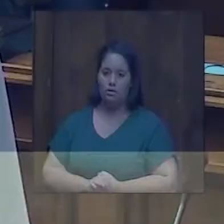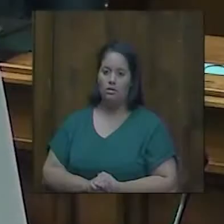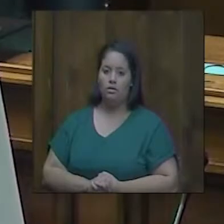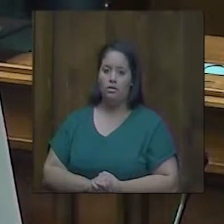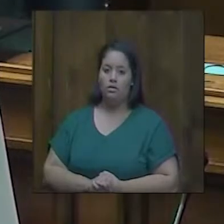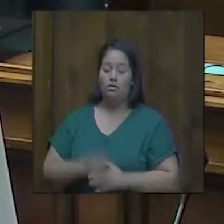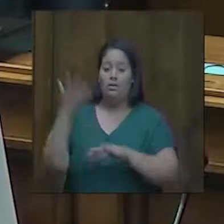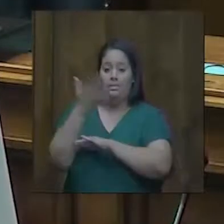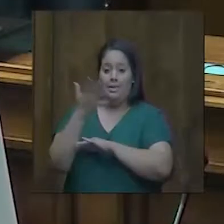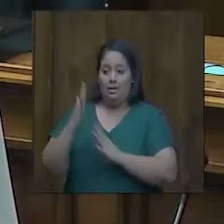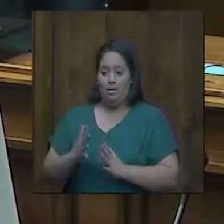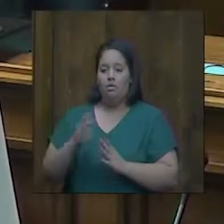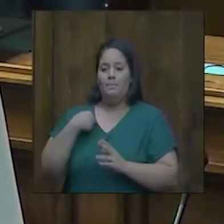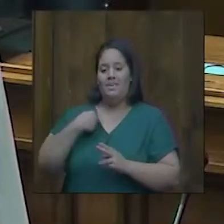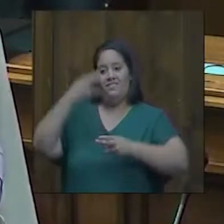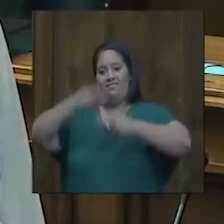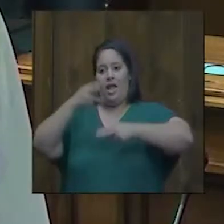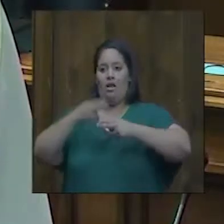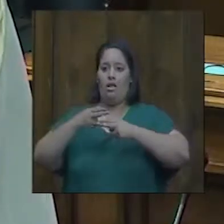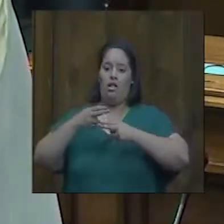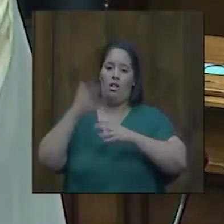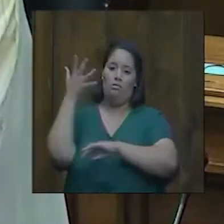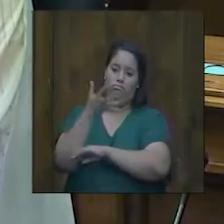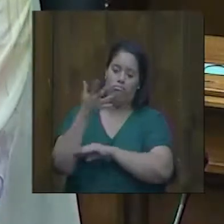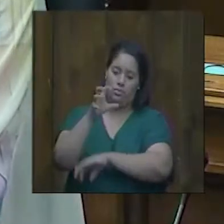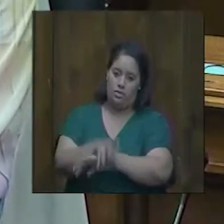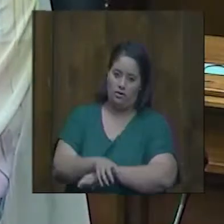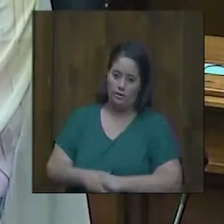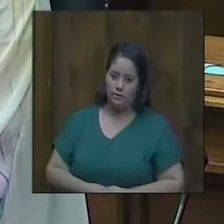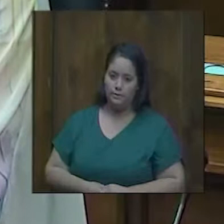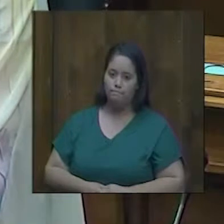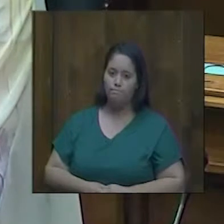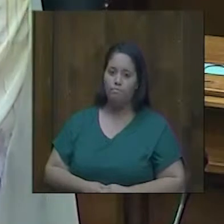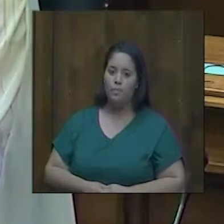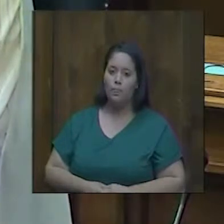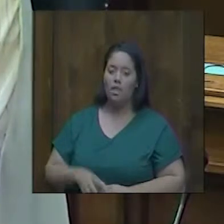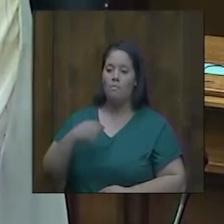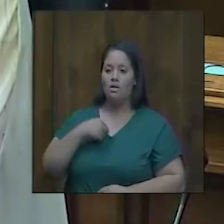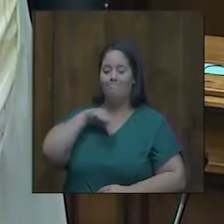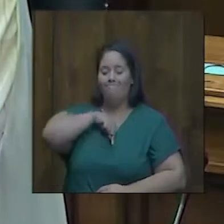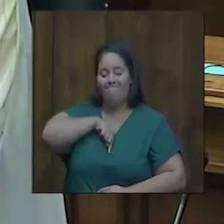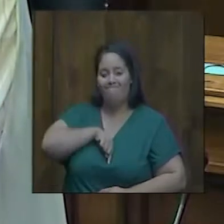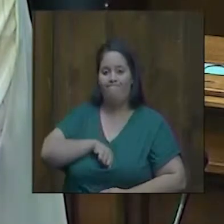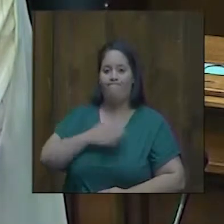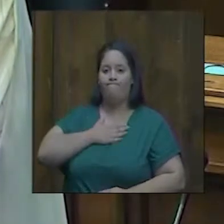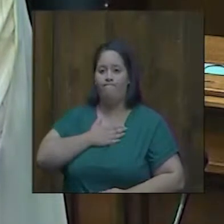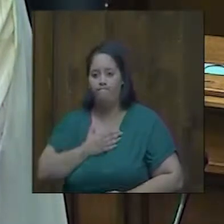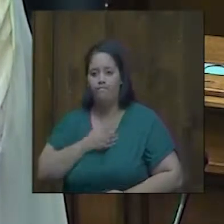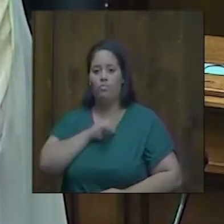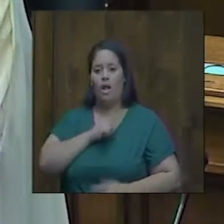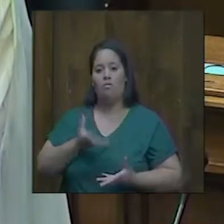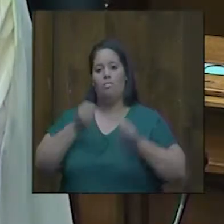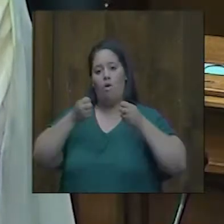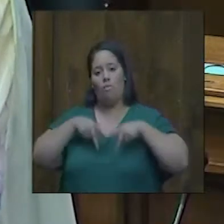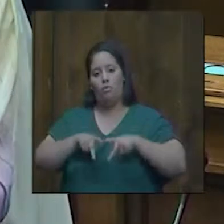Speaker, this is my final State of the Province Address, and I am deeply grateful for the